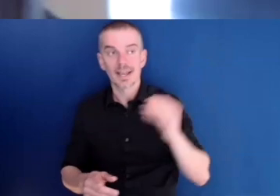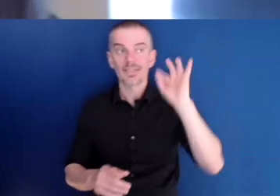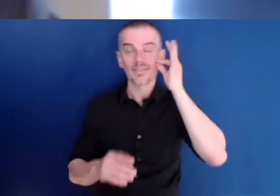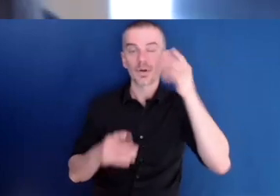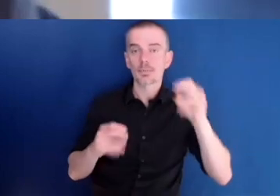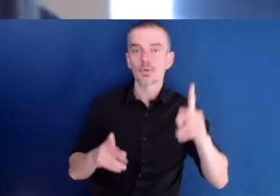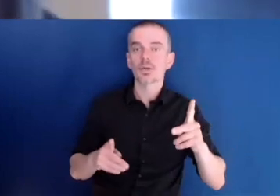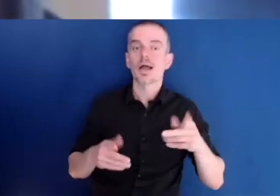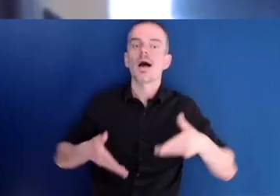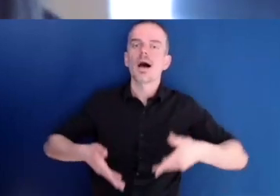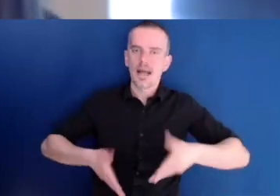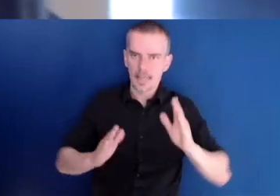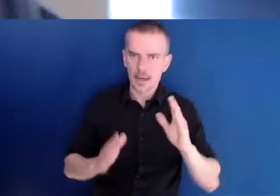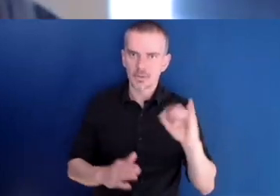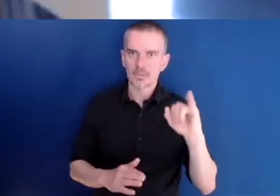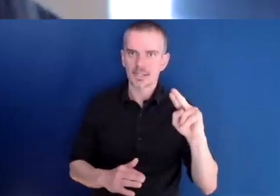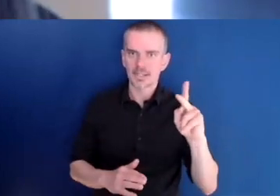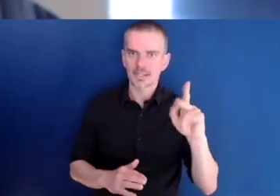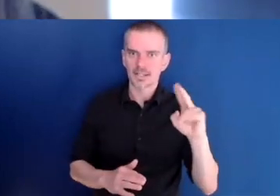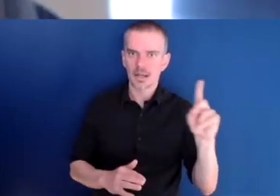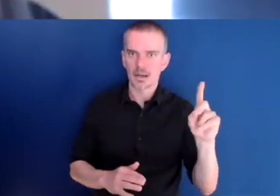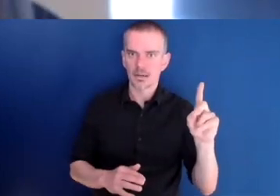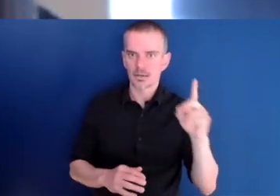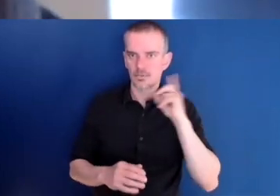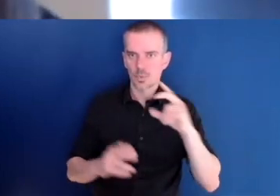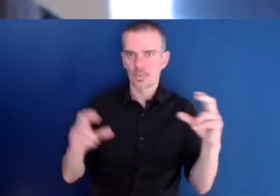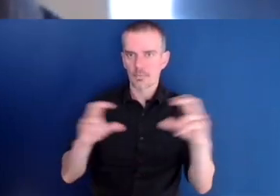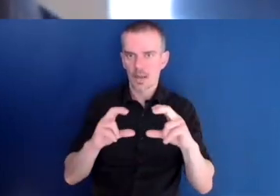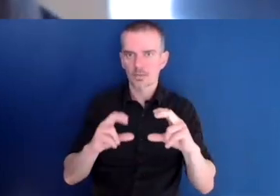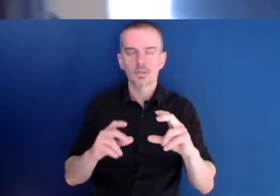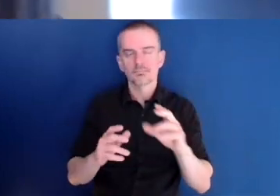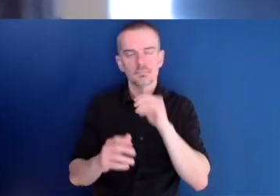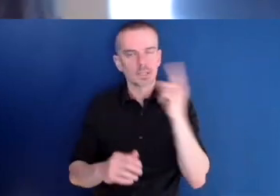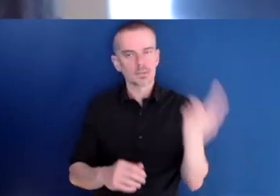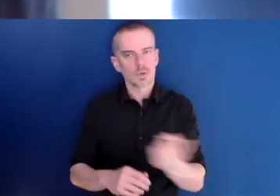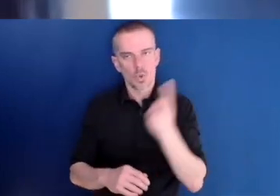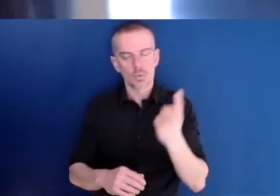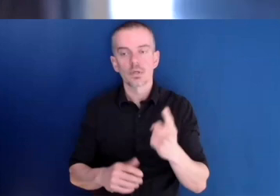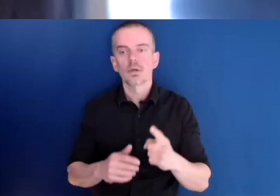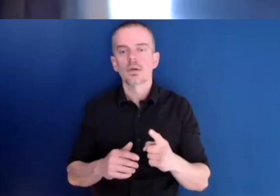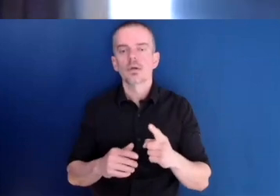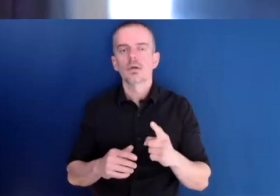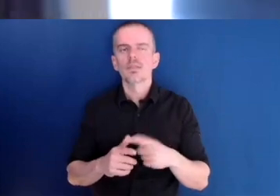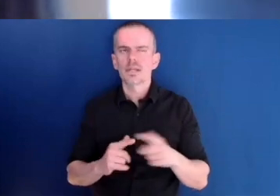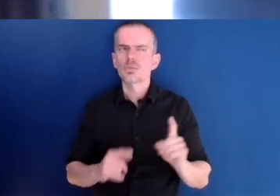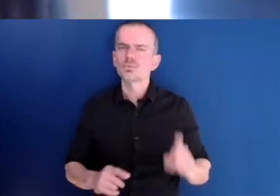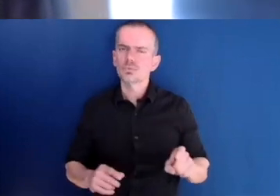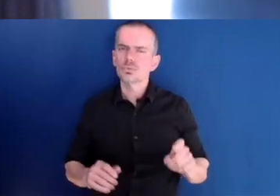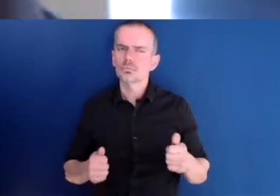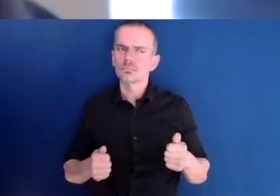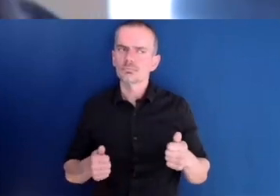kind as a match, which it doesn't always, then that should be allowable.